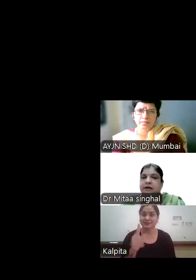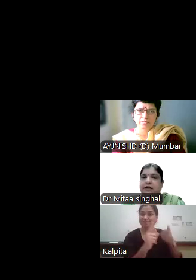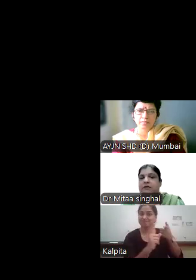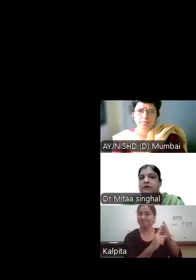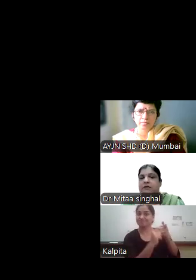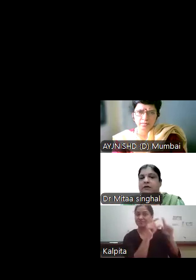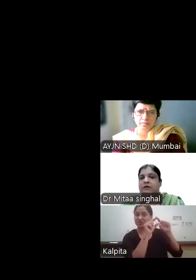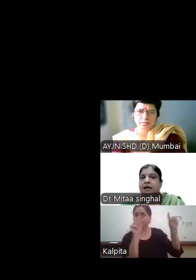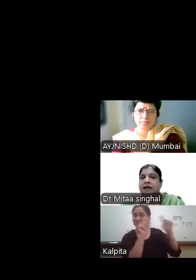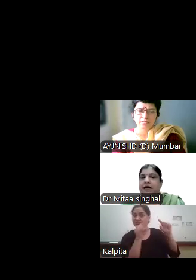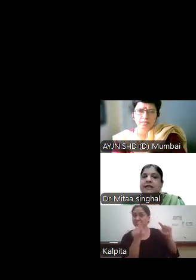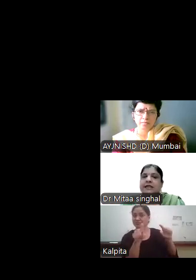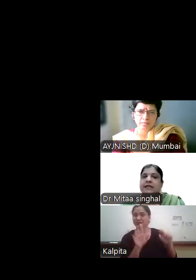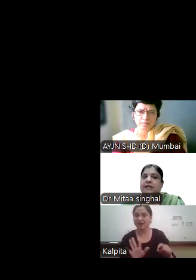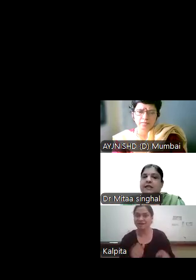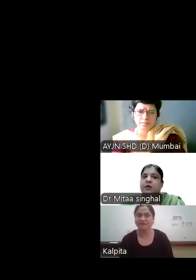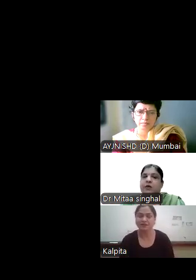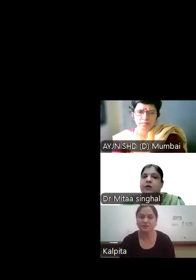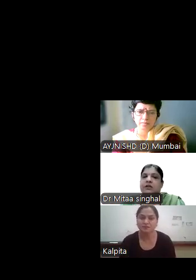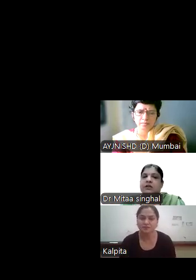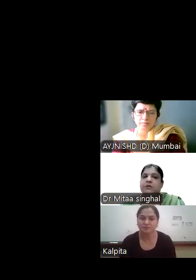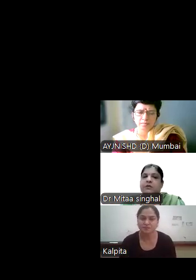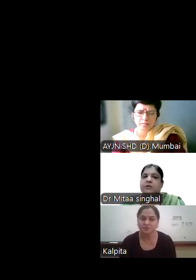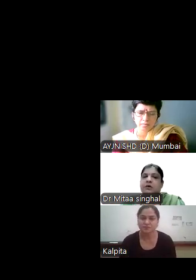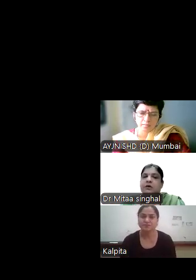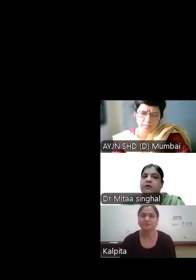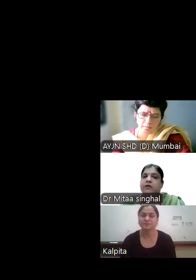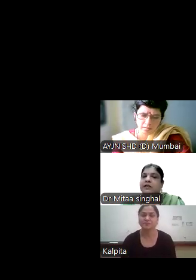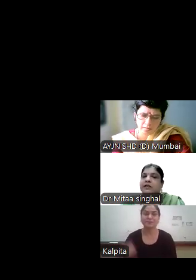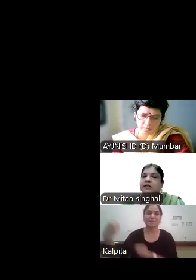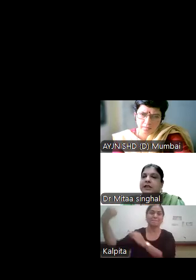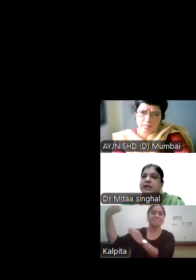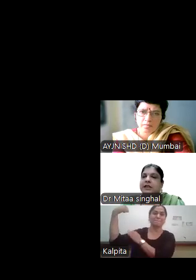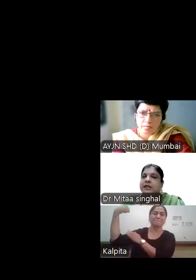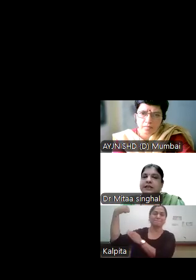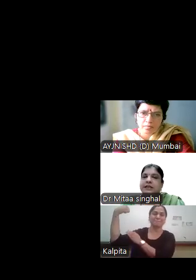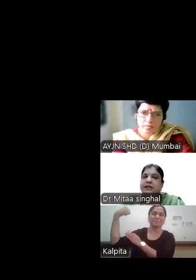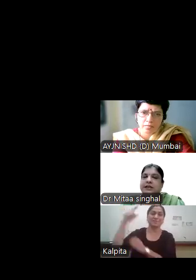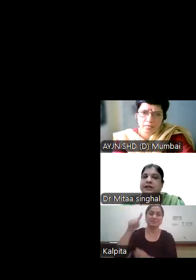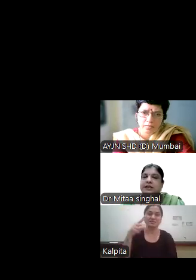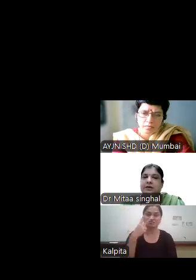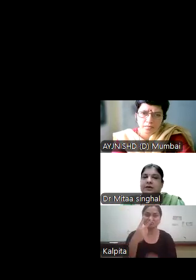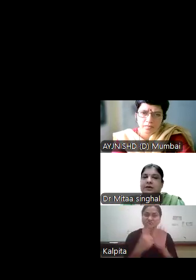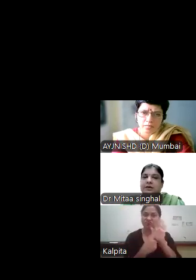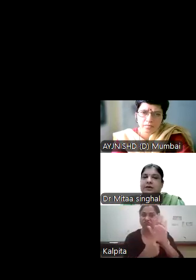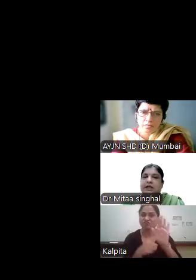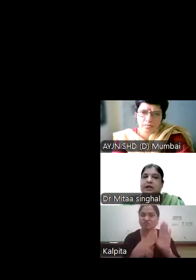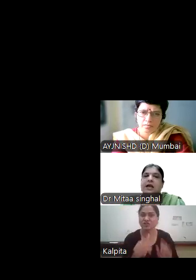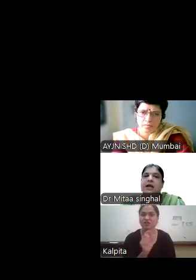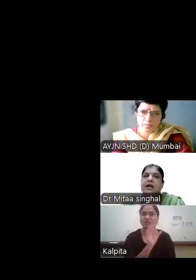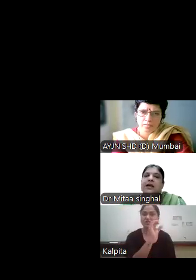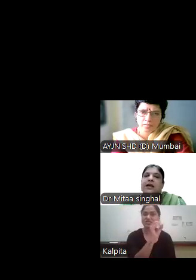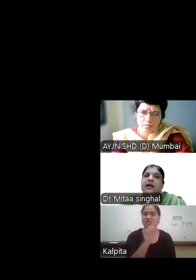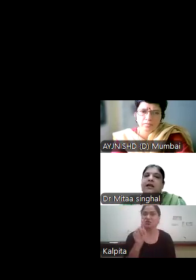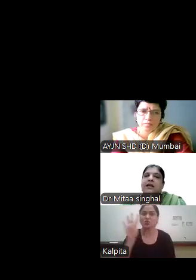which is a scale which is used to assess the muscle tone, which is from 0 to 4. 0 is no increase, slight increase. I'm not going